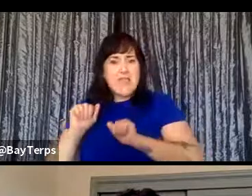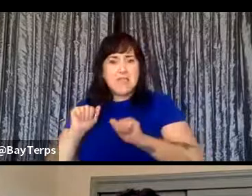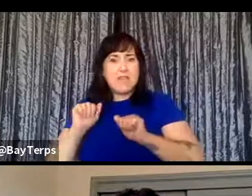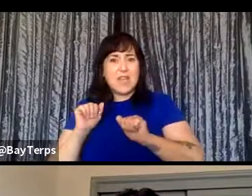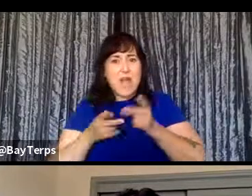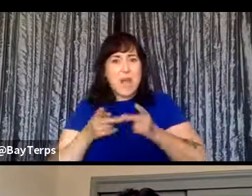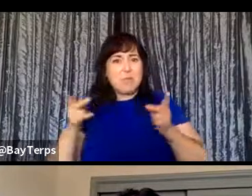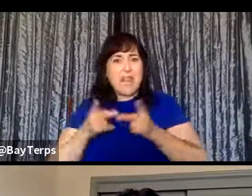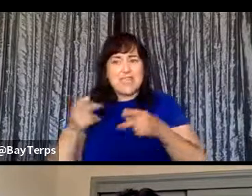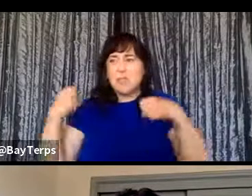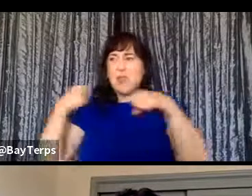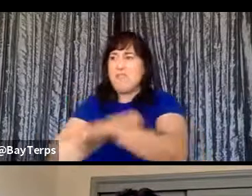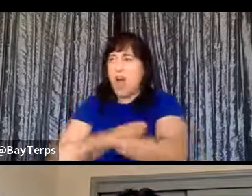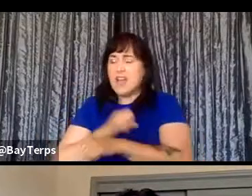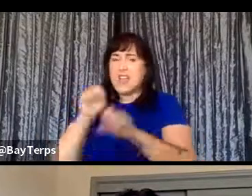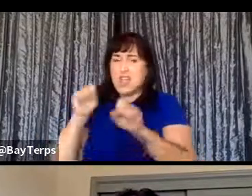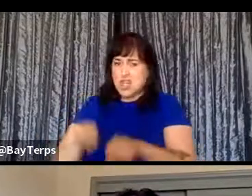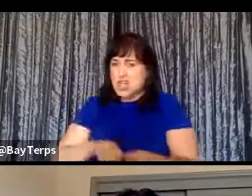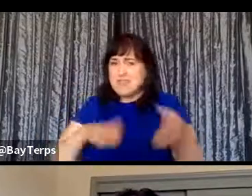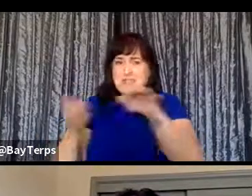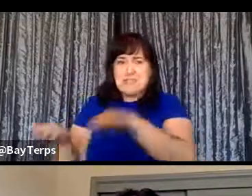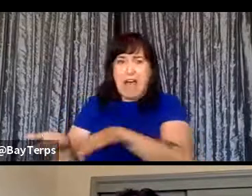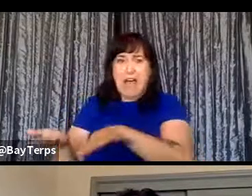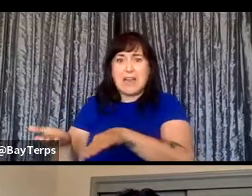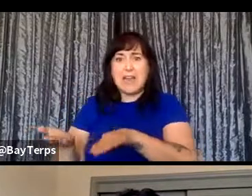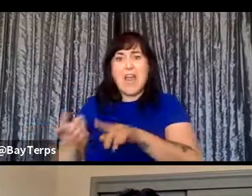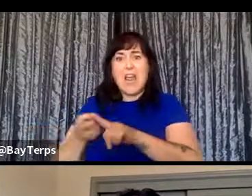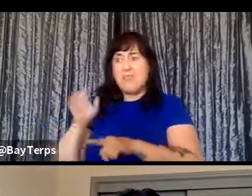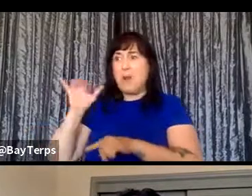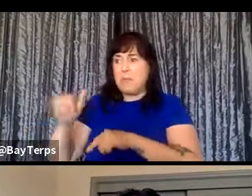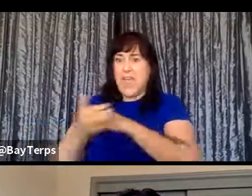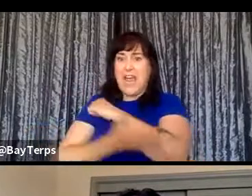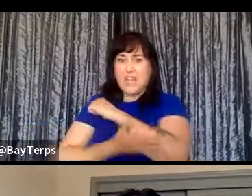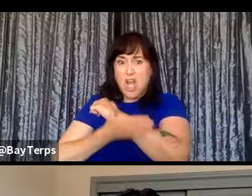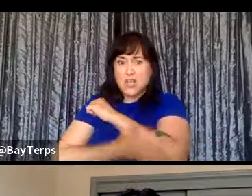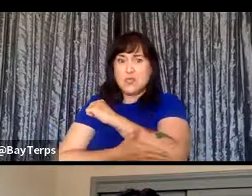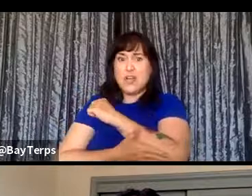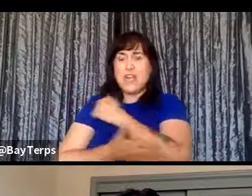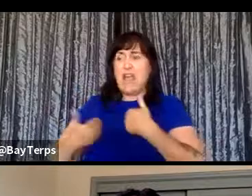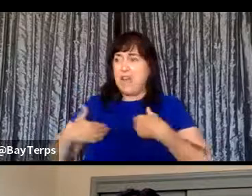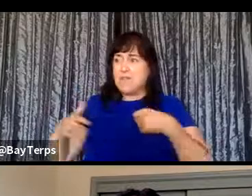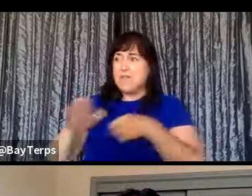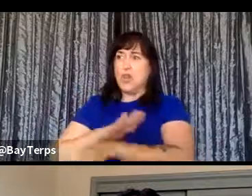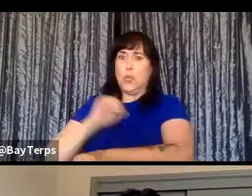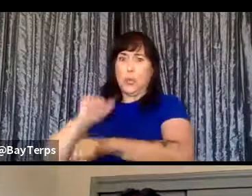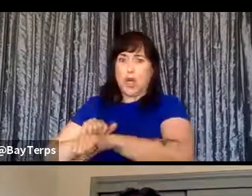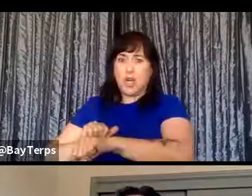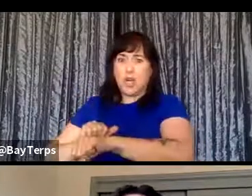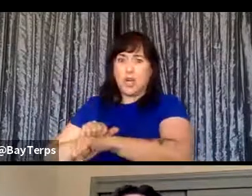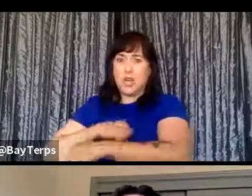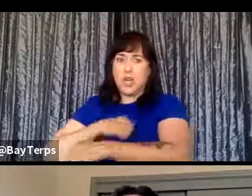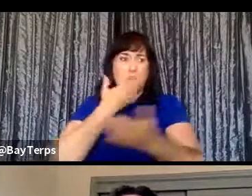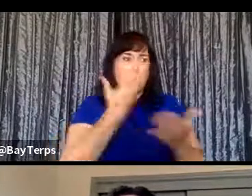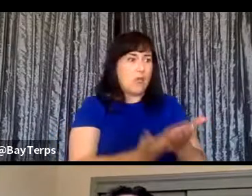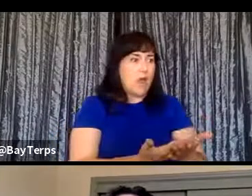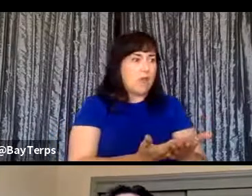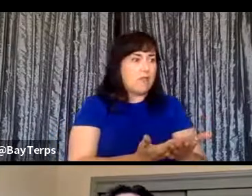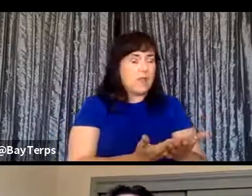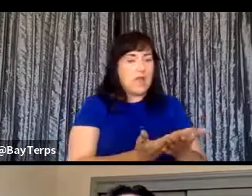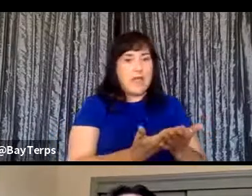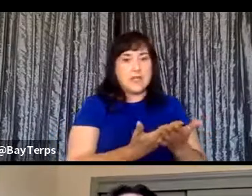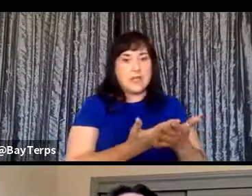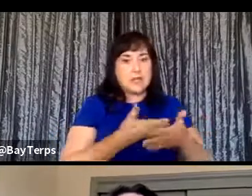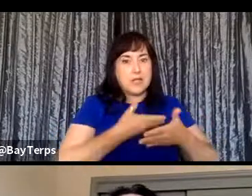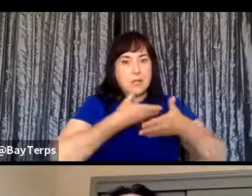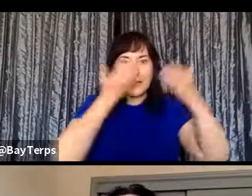fought and could have died. And we're going from that country where there's full employment to a place where there's almost mass unemployment.